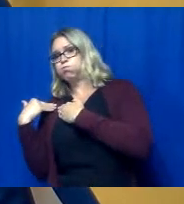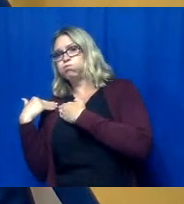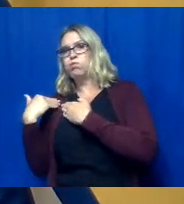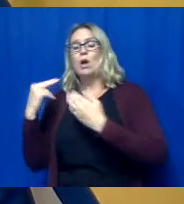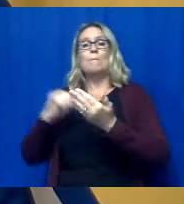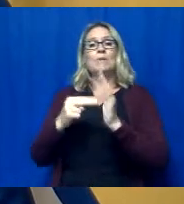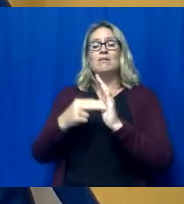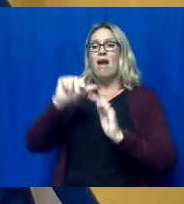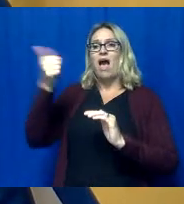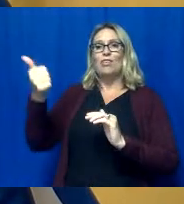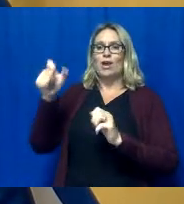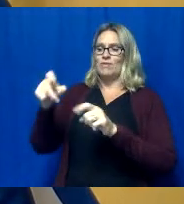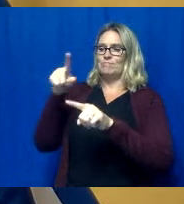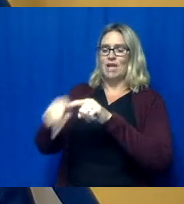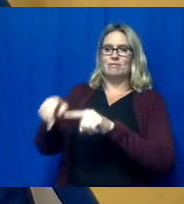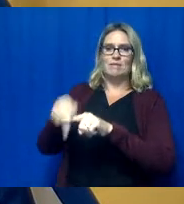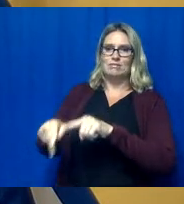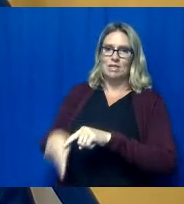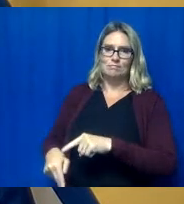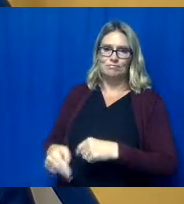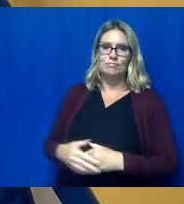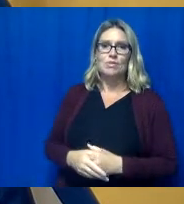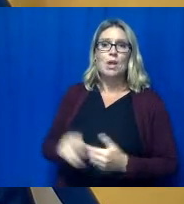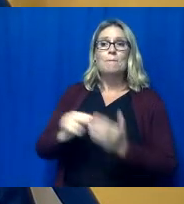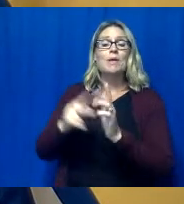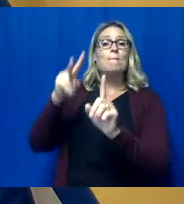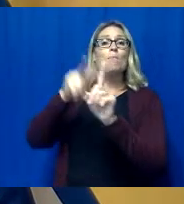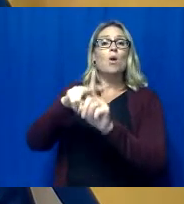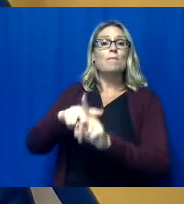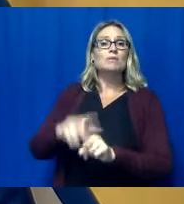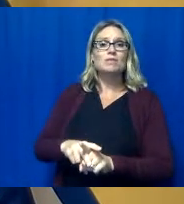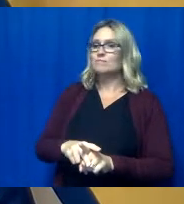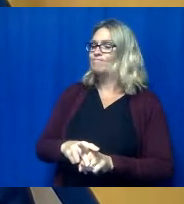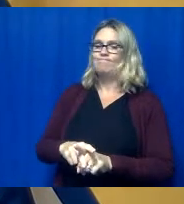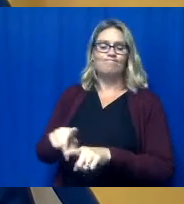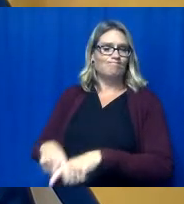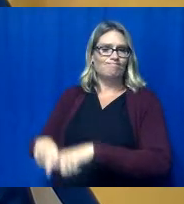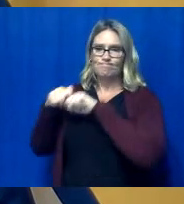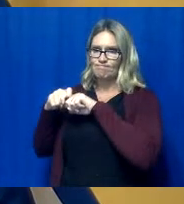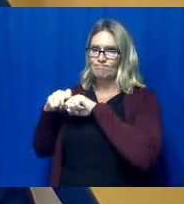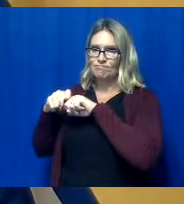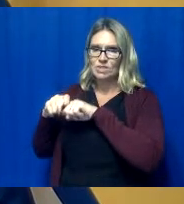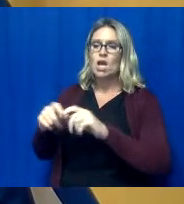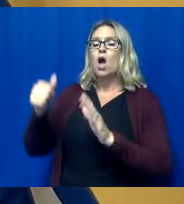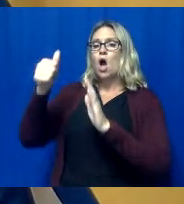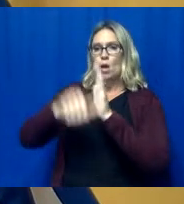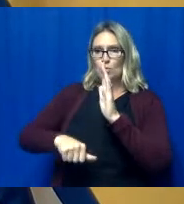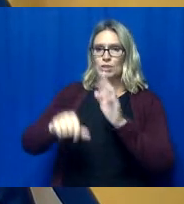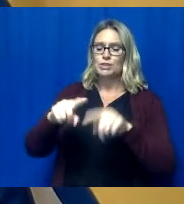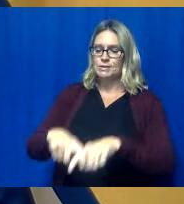healthcare services, including regular appointments and routine surgeries.